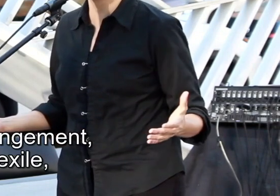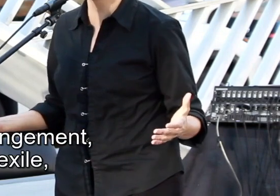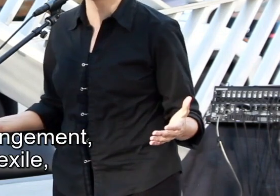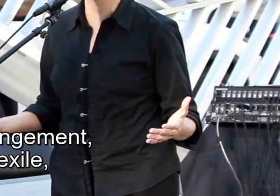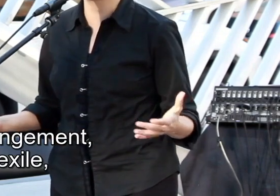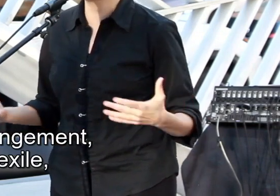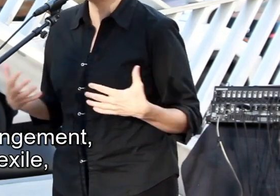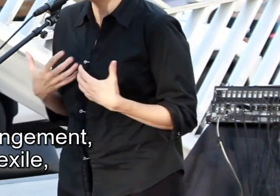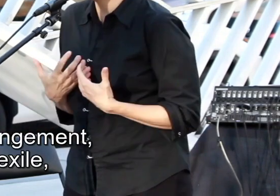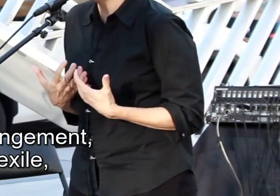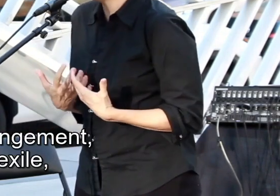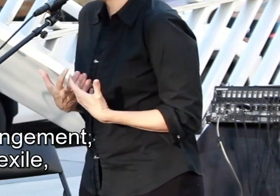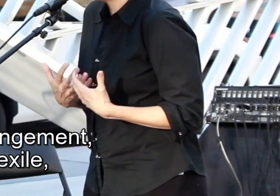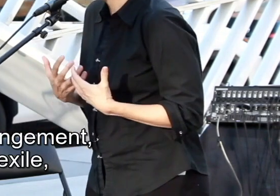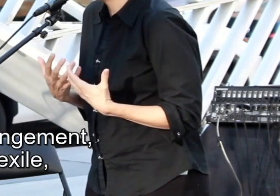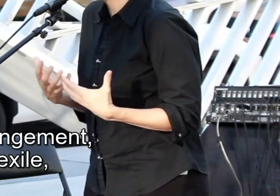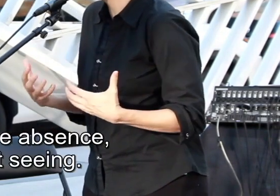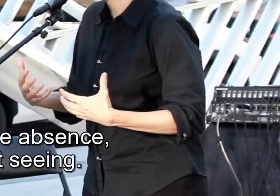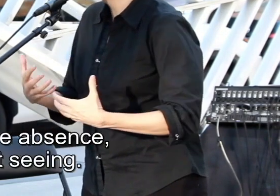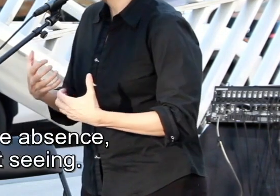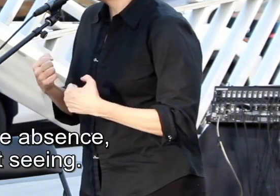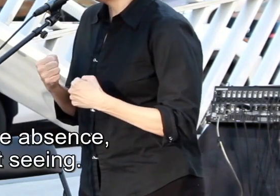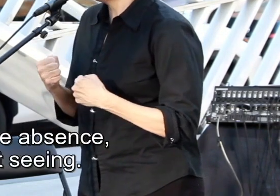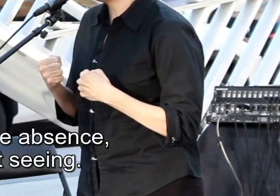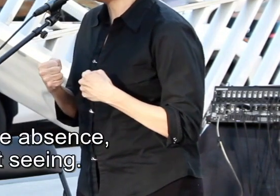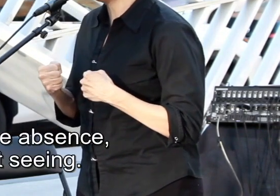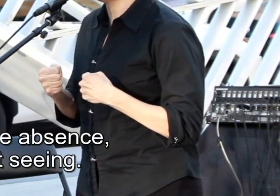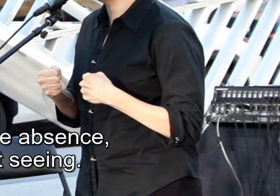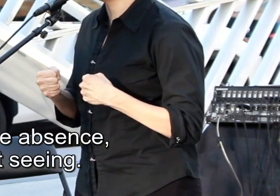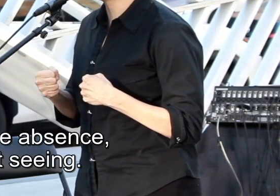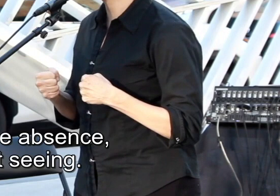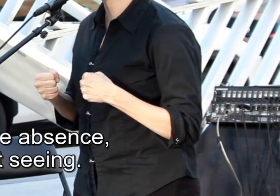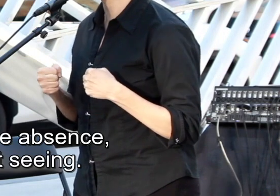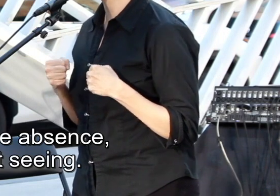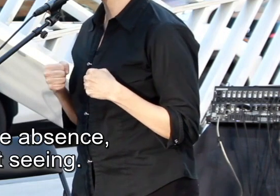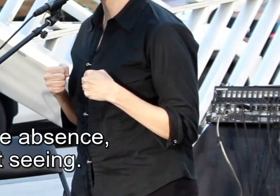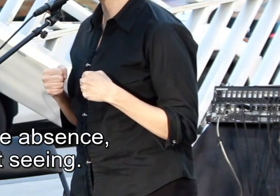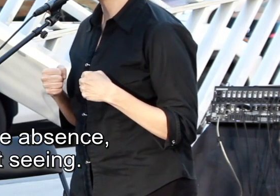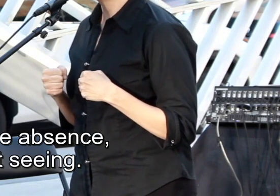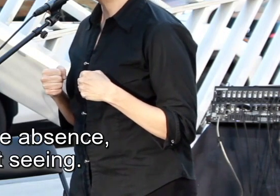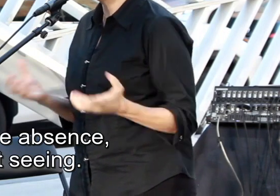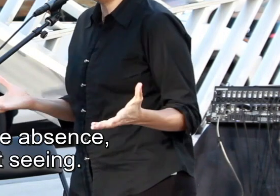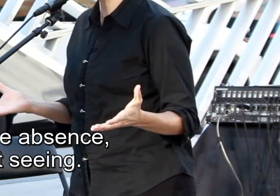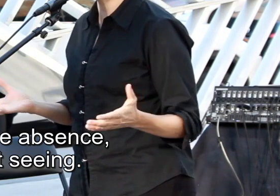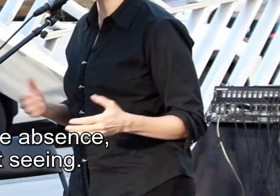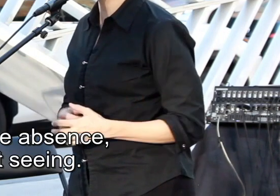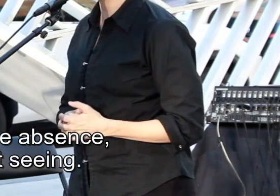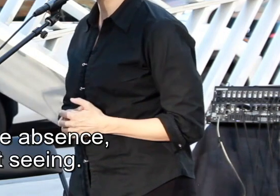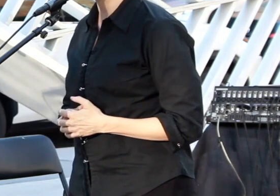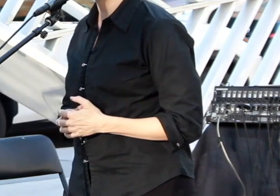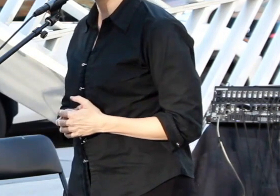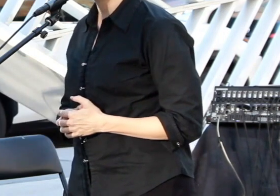After a year of estrangement like an identity exile, I brace myself for the